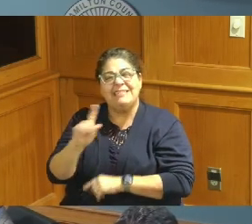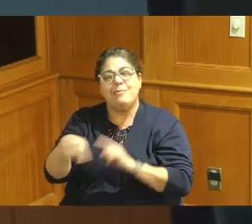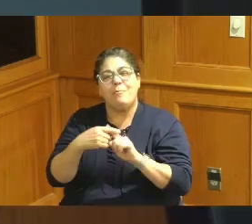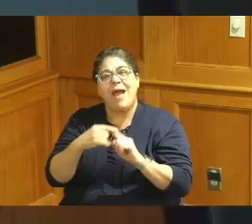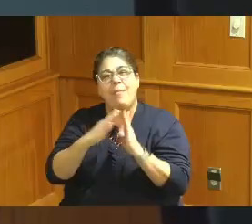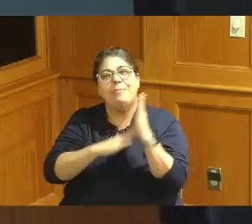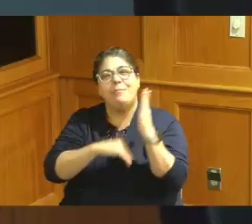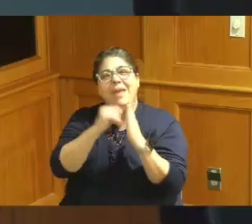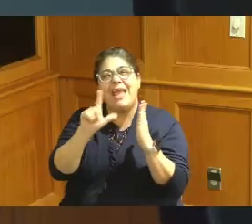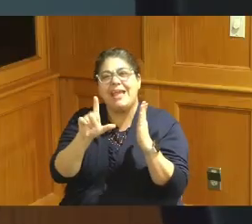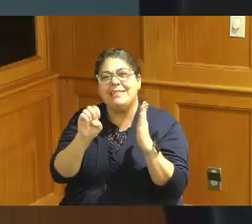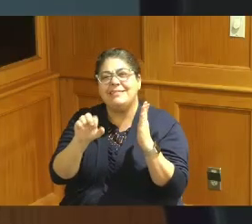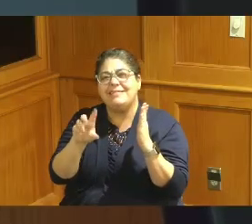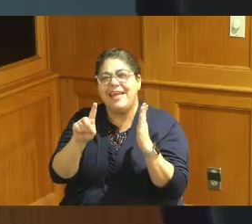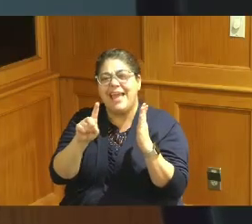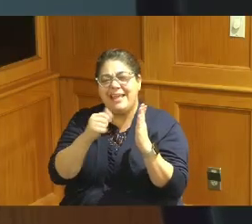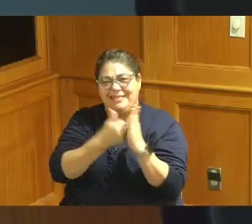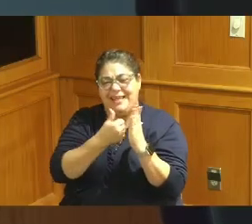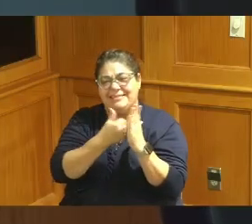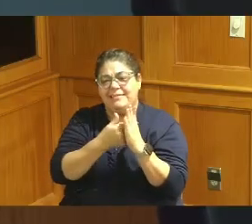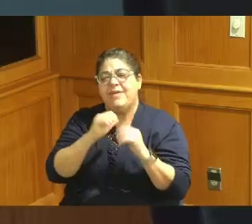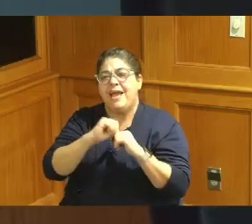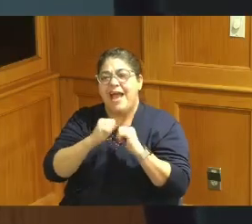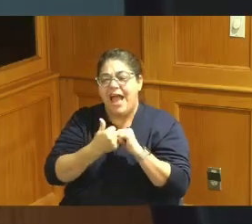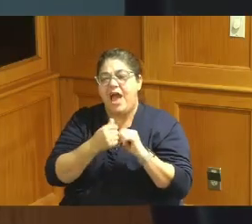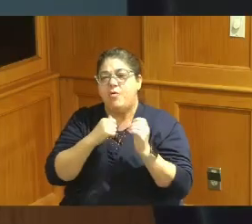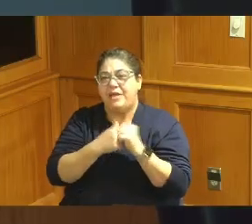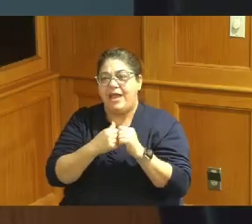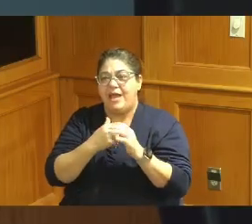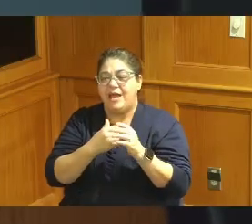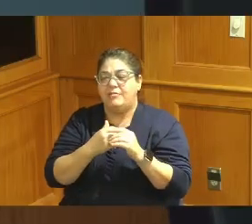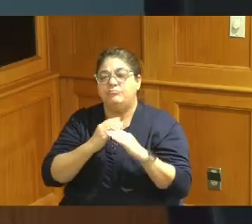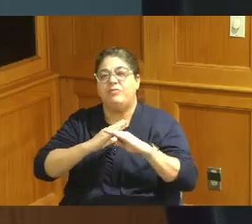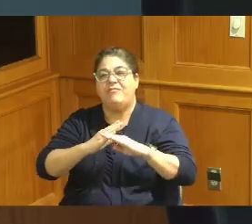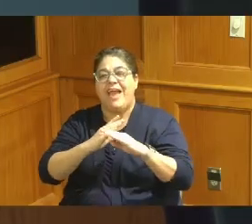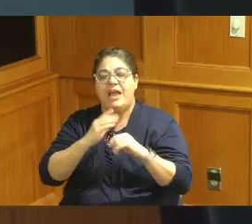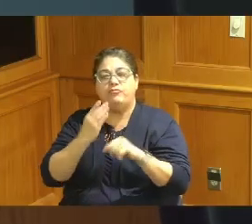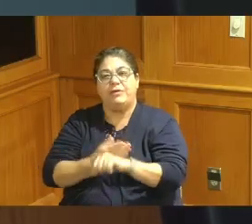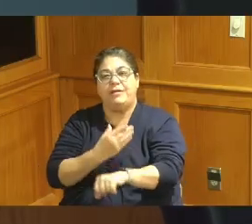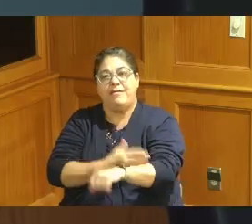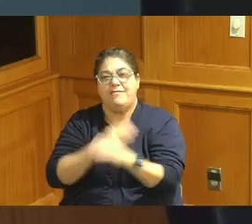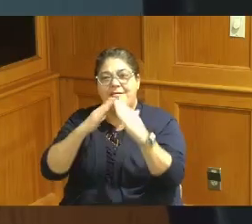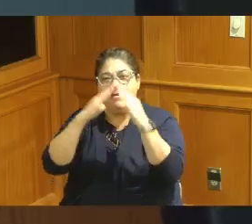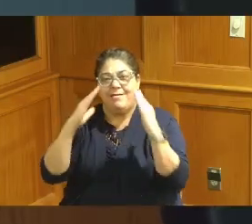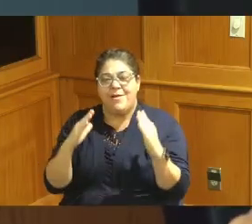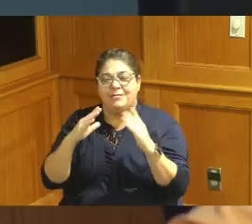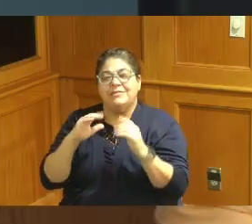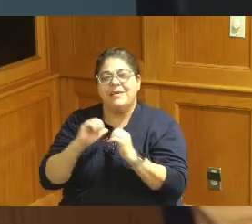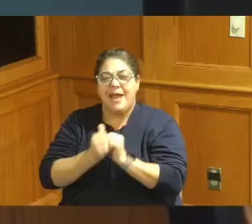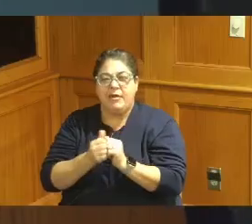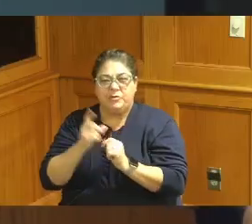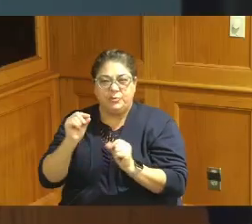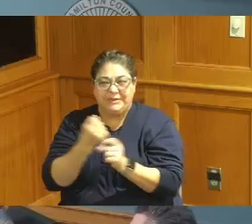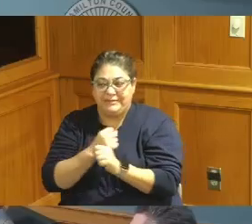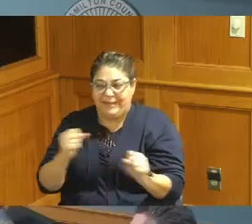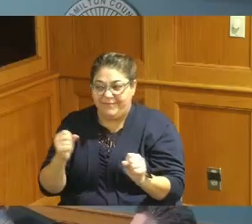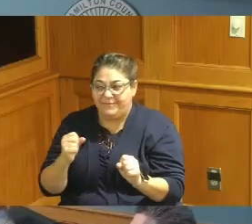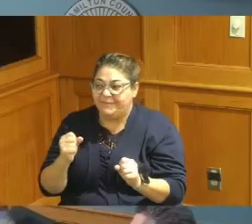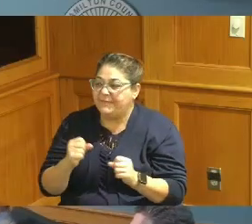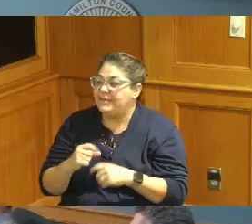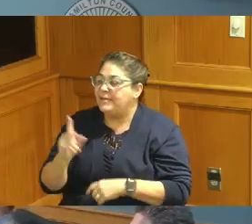Hamilton County and Revive and Thrive programs. So Kristen Baker is here from LISC to lead us through this presentation.